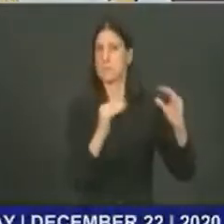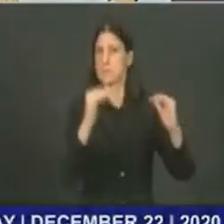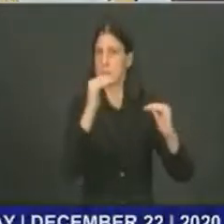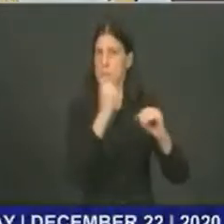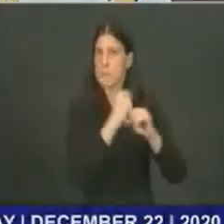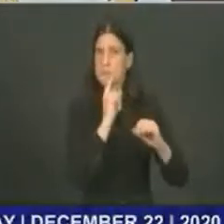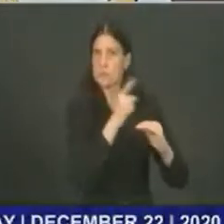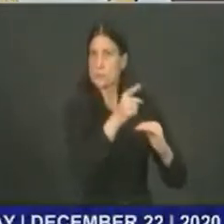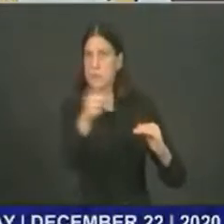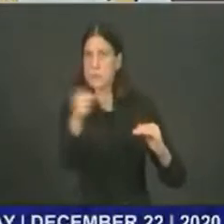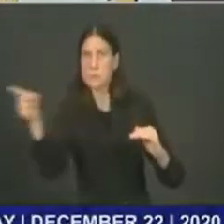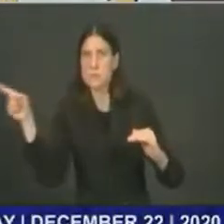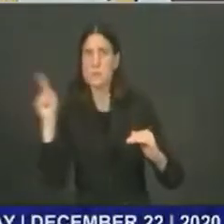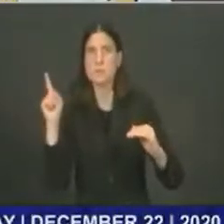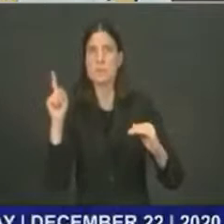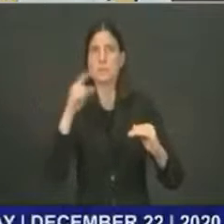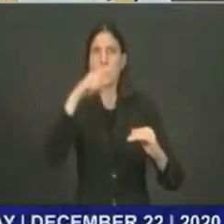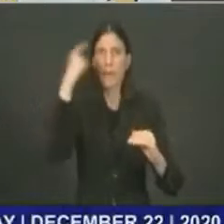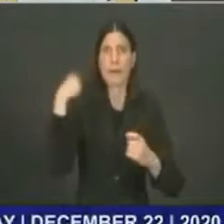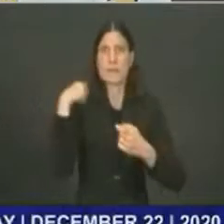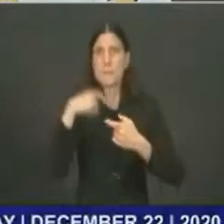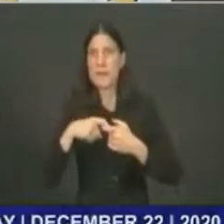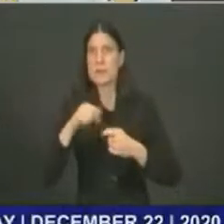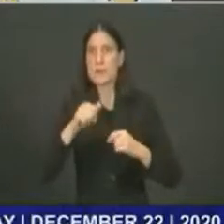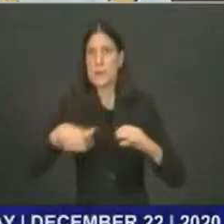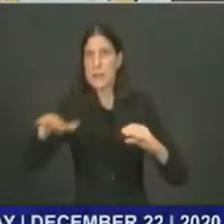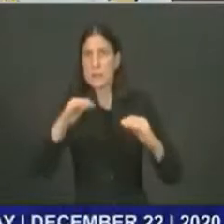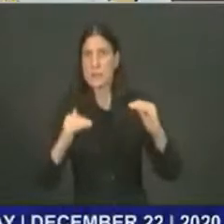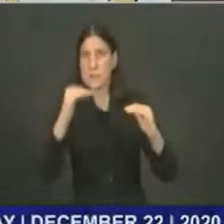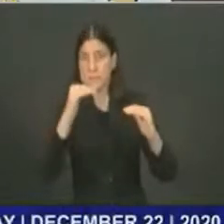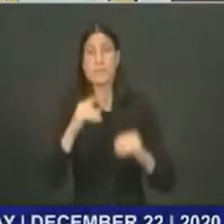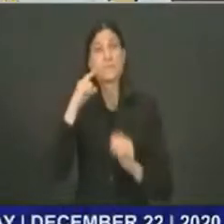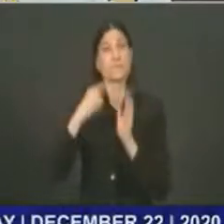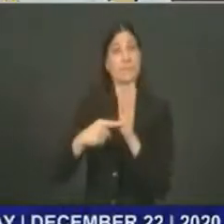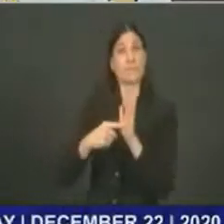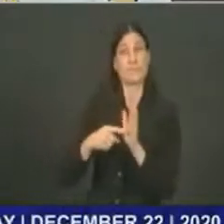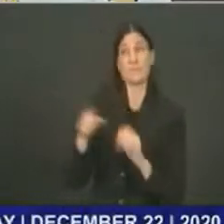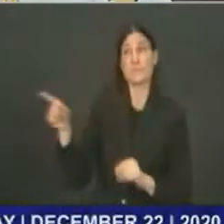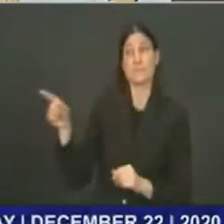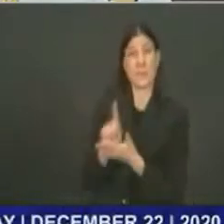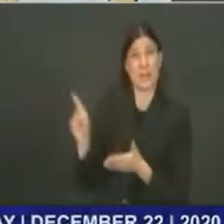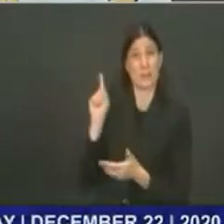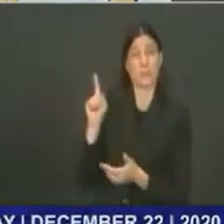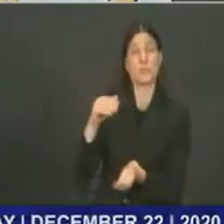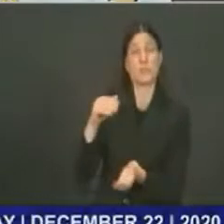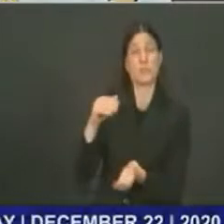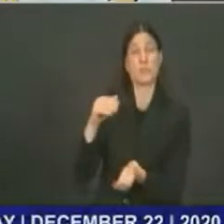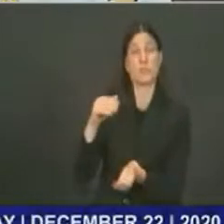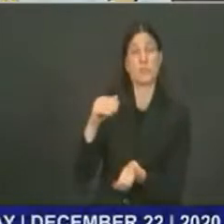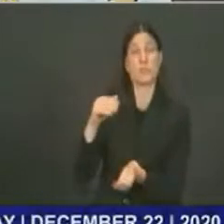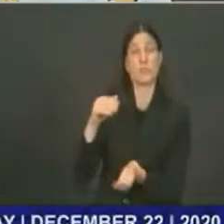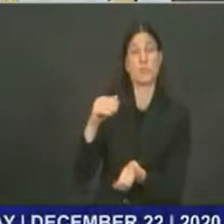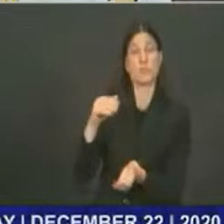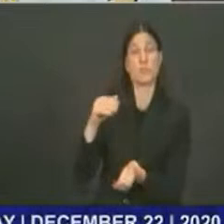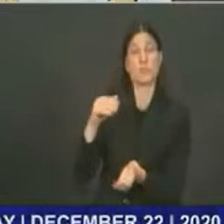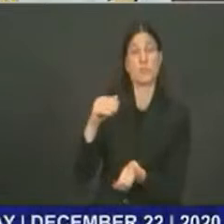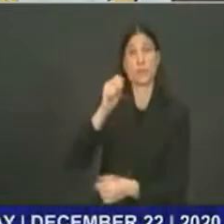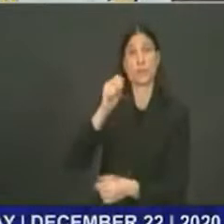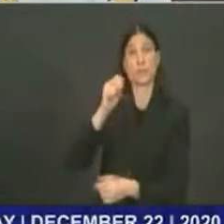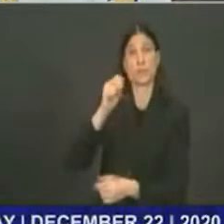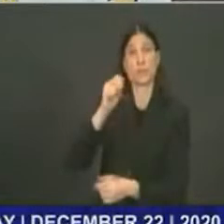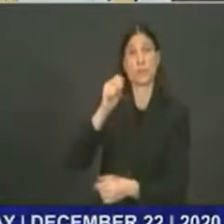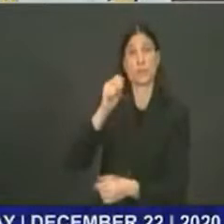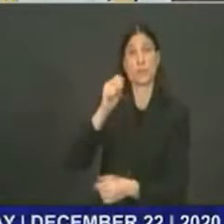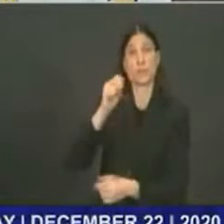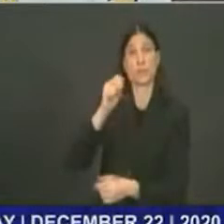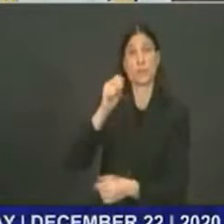to vaccinate in Central Falls early on in the vaccination campaign, and we'll move on to